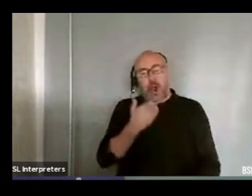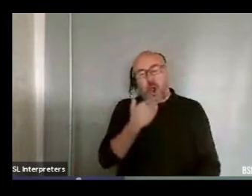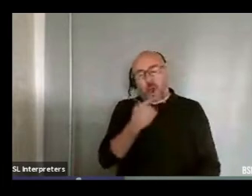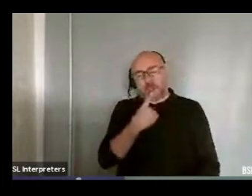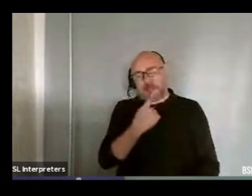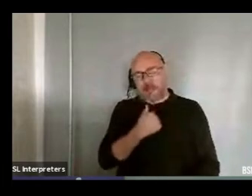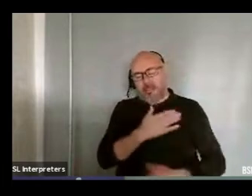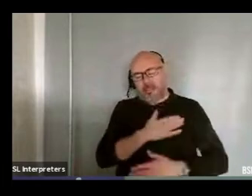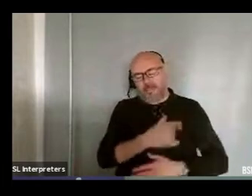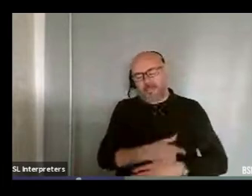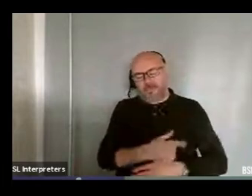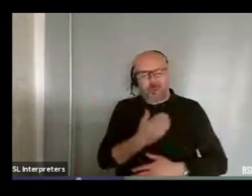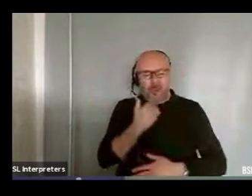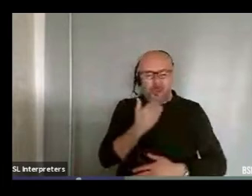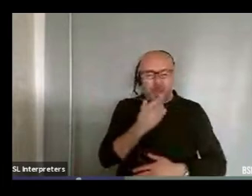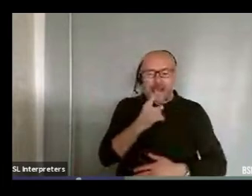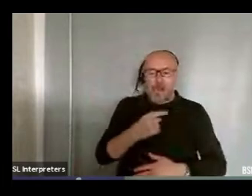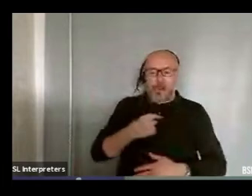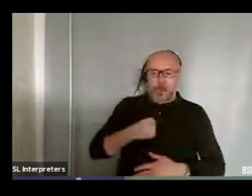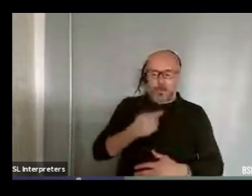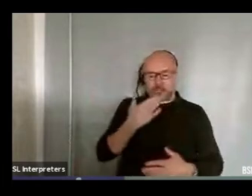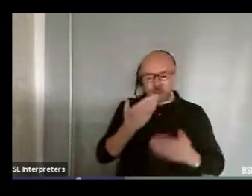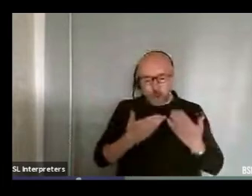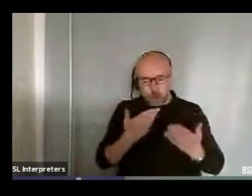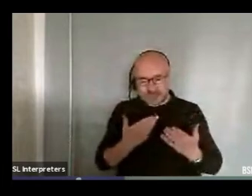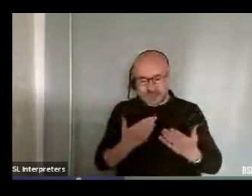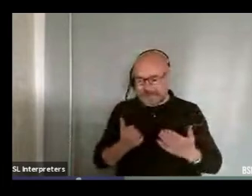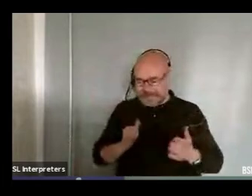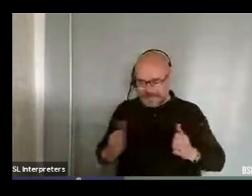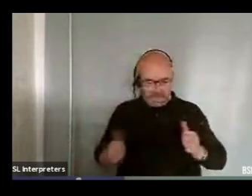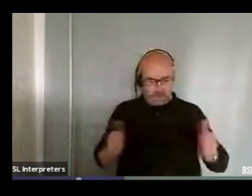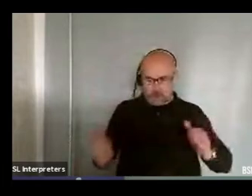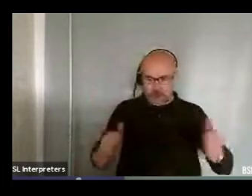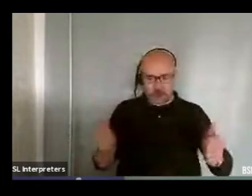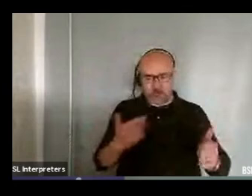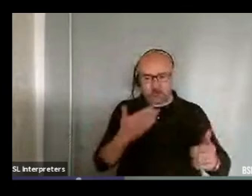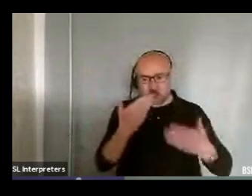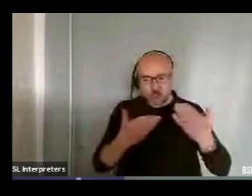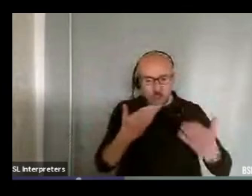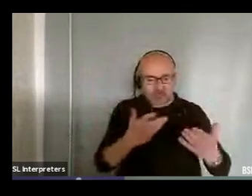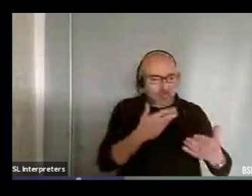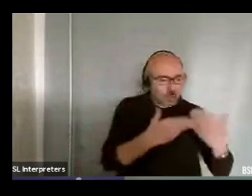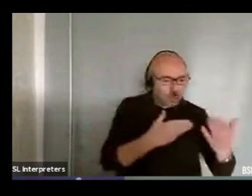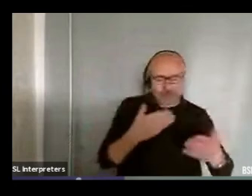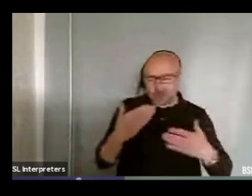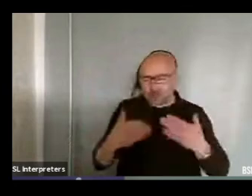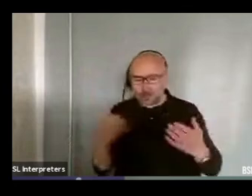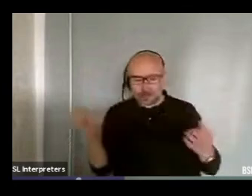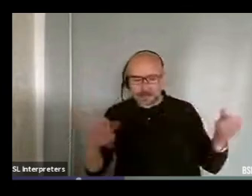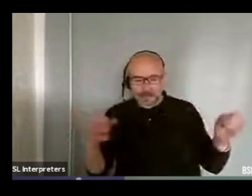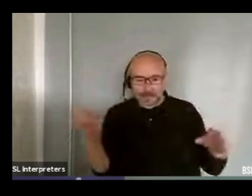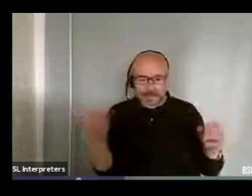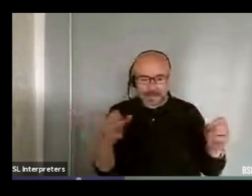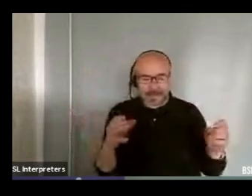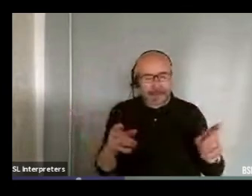laughing. And we told for an hour stories about my mother, laughing, crying, everybody